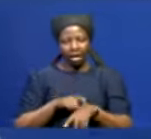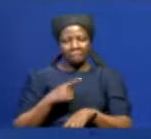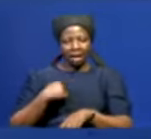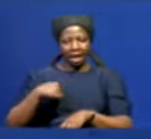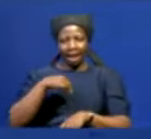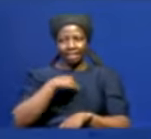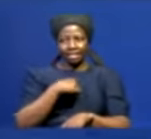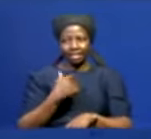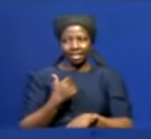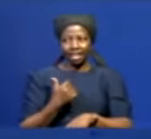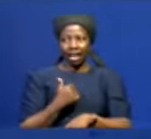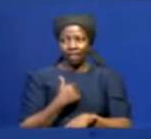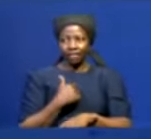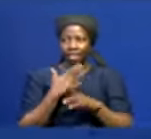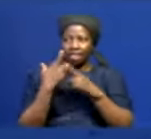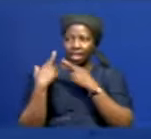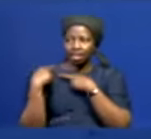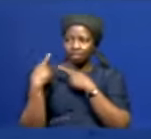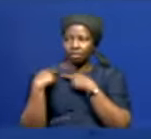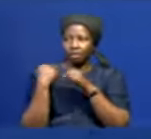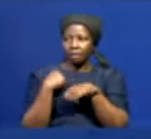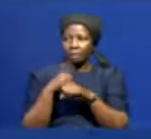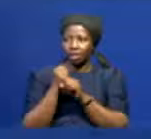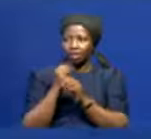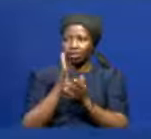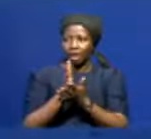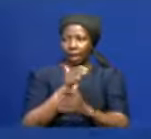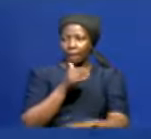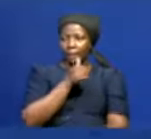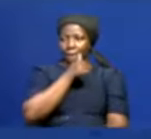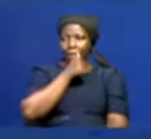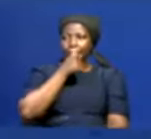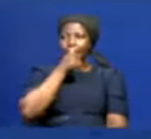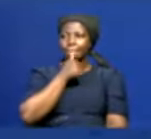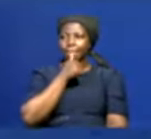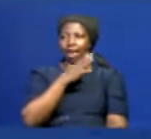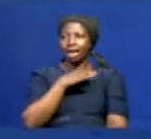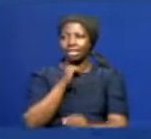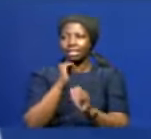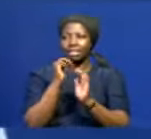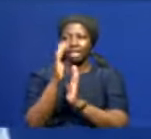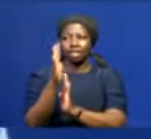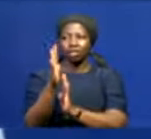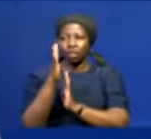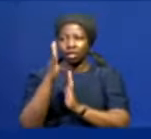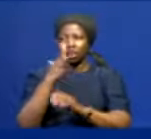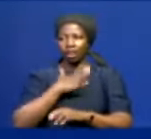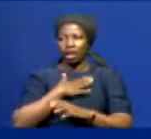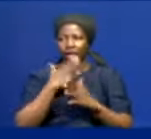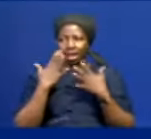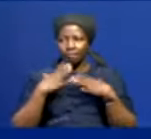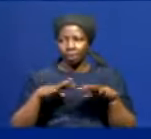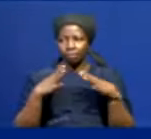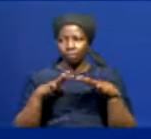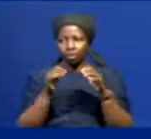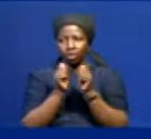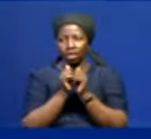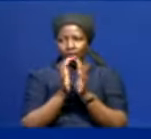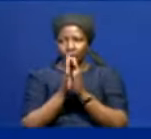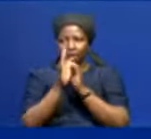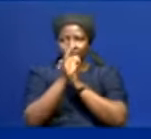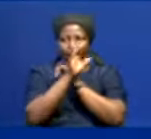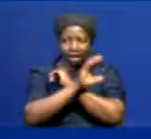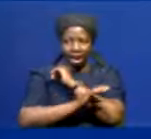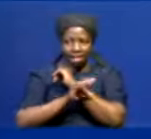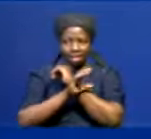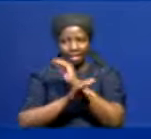the duty of ensuring that the privacy and security of our citizens and the country at large